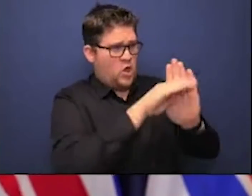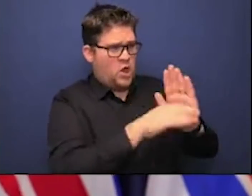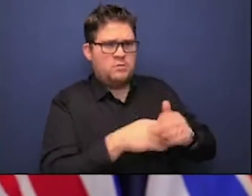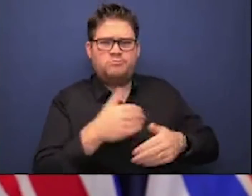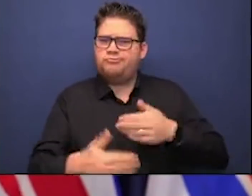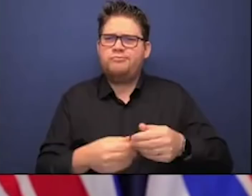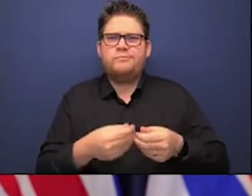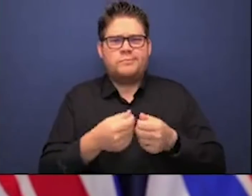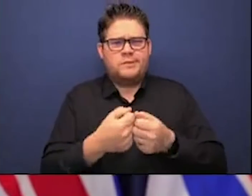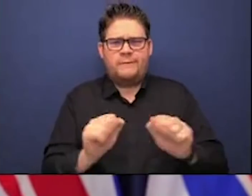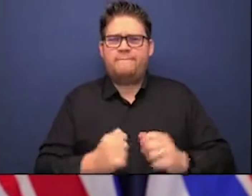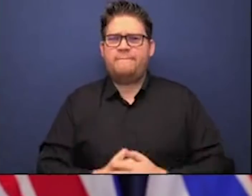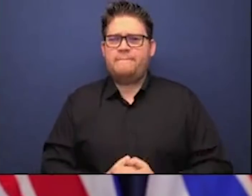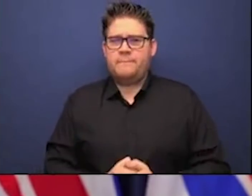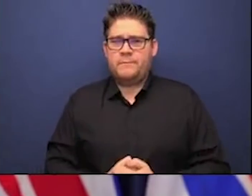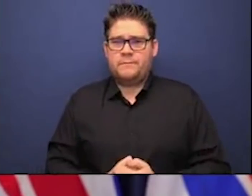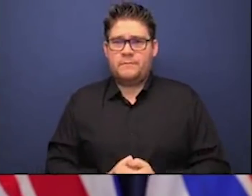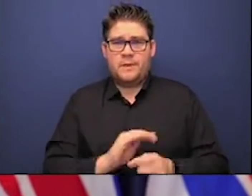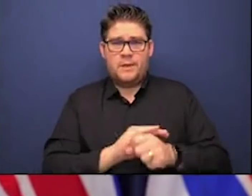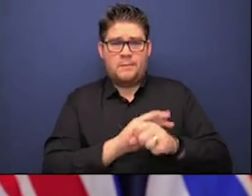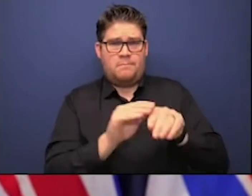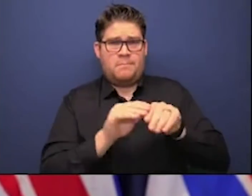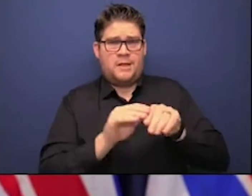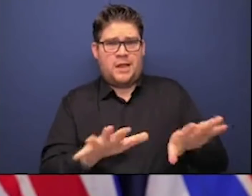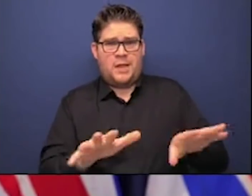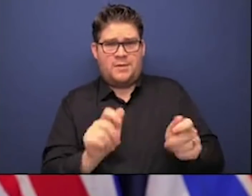behavior, our school guidelines must evolve as well.